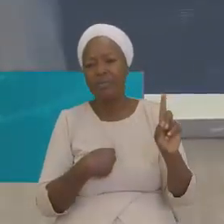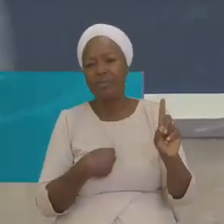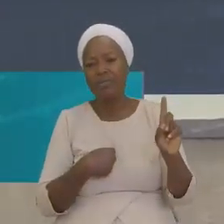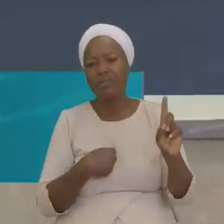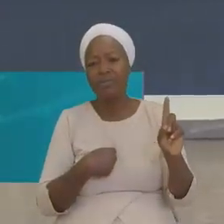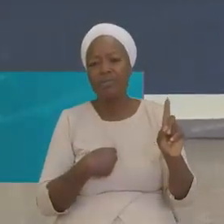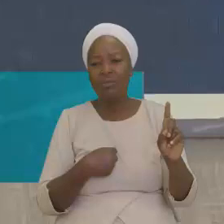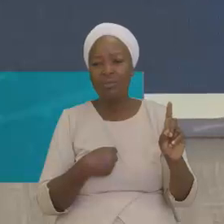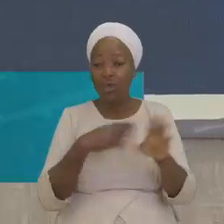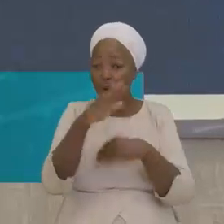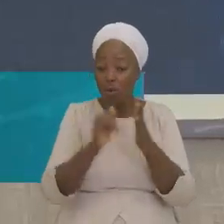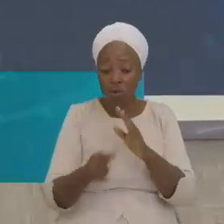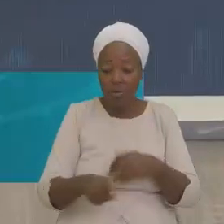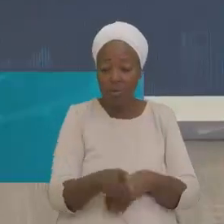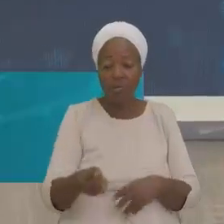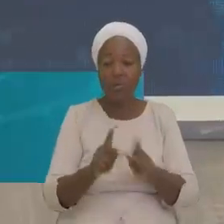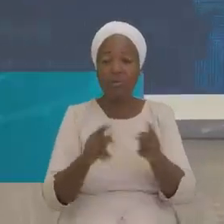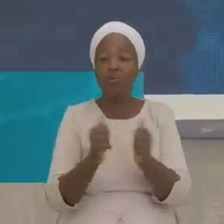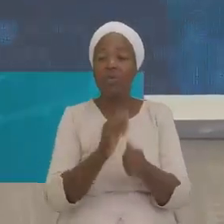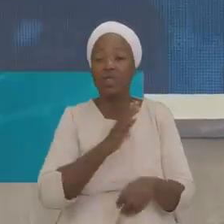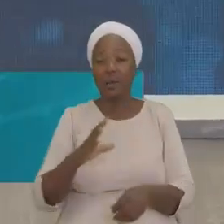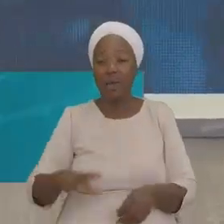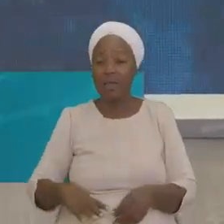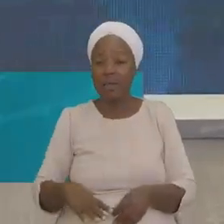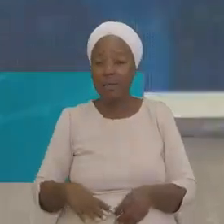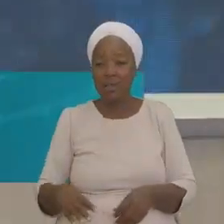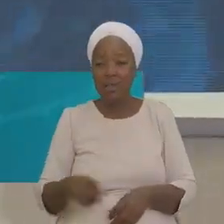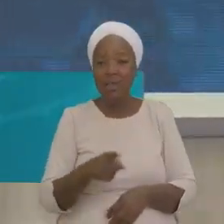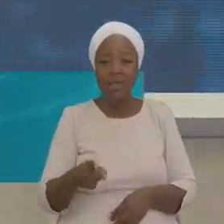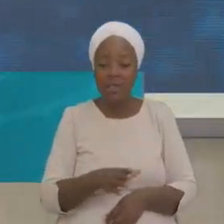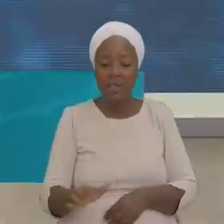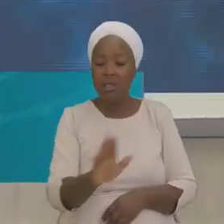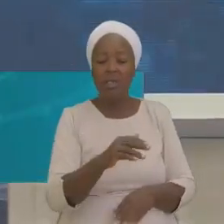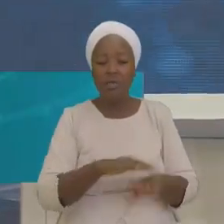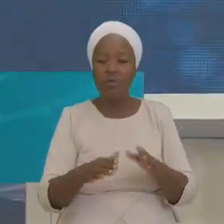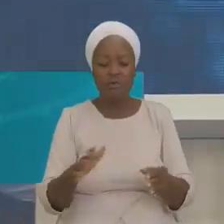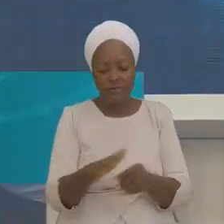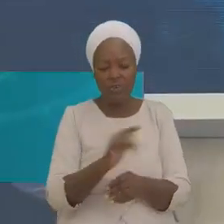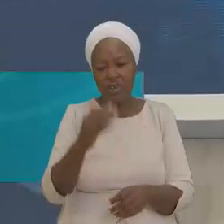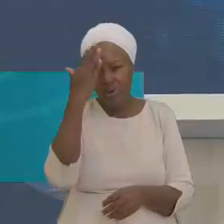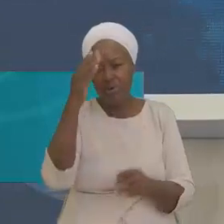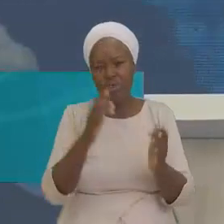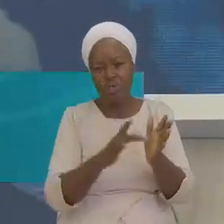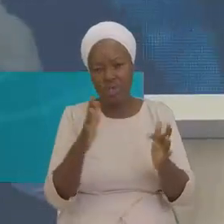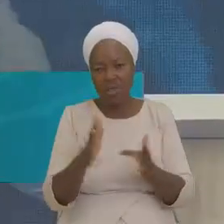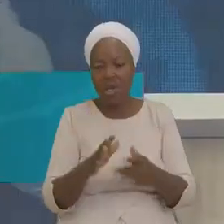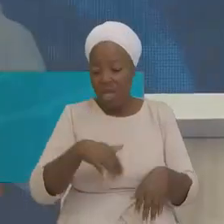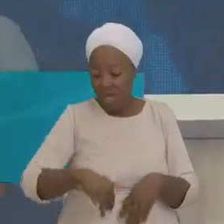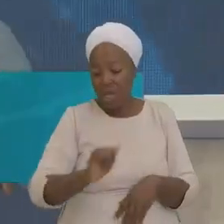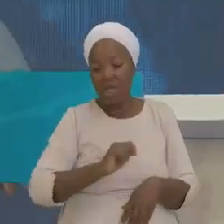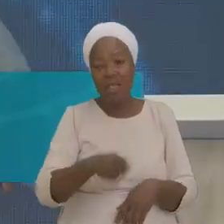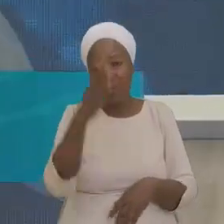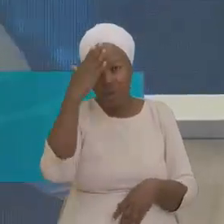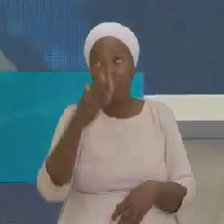All those people with Christ, they didn't fully know Jesus. Yes, they knew him as